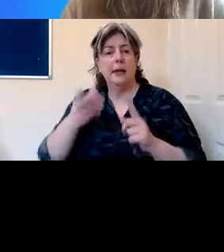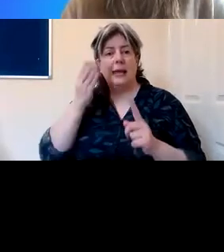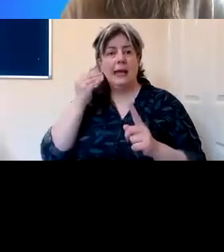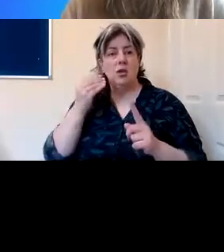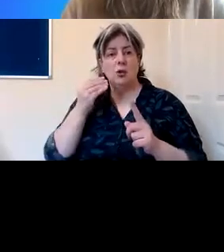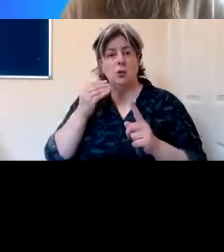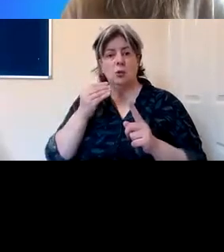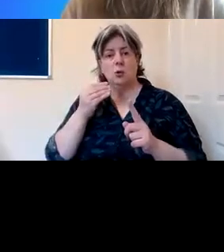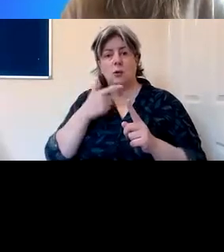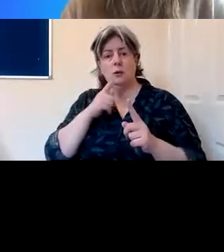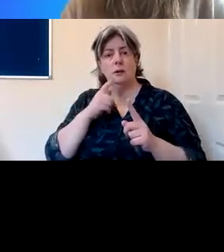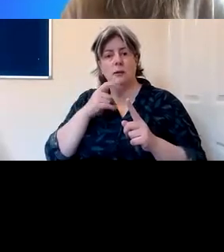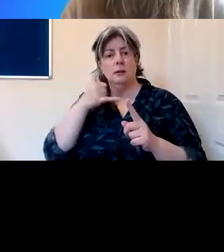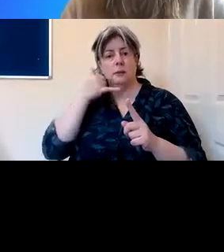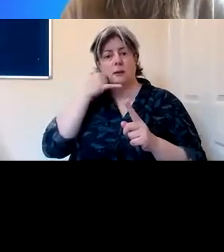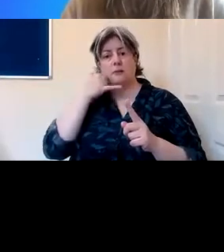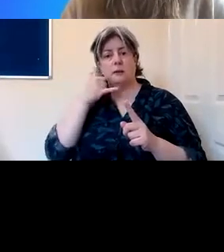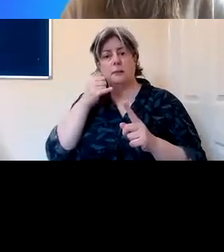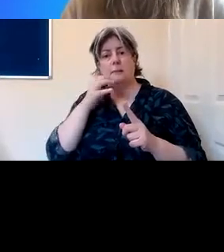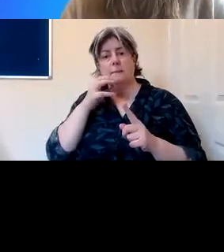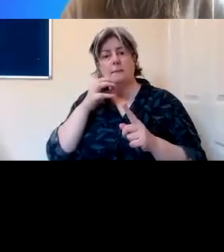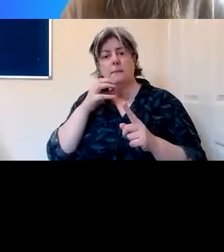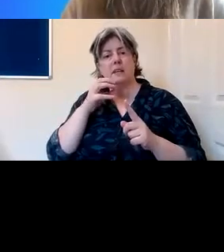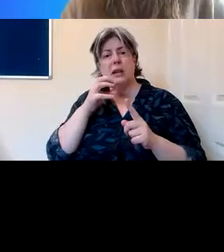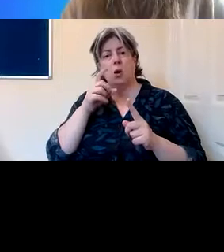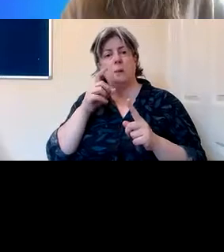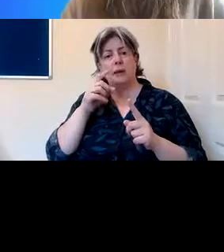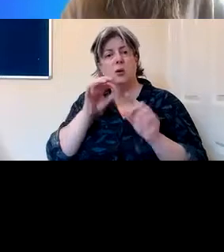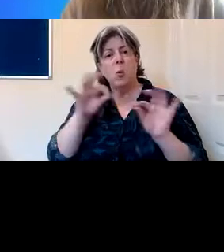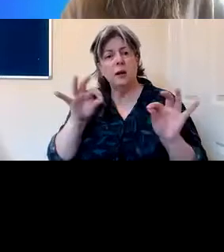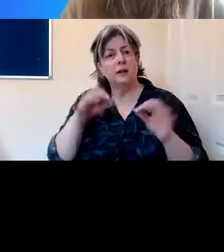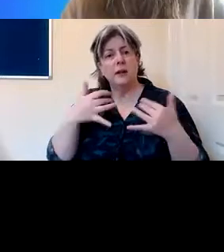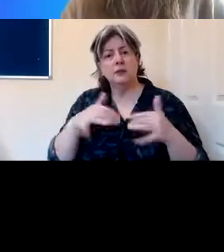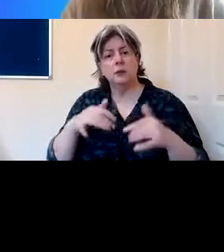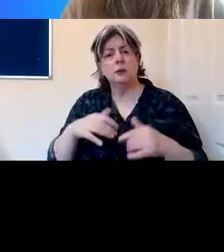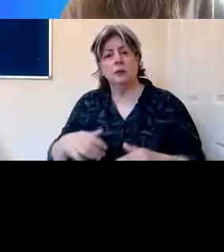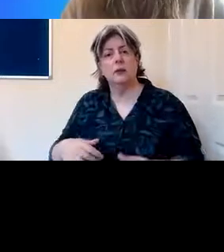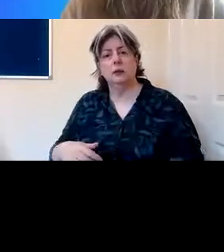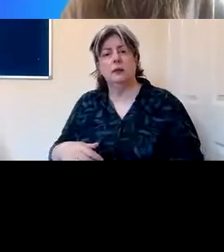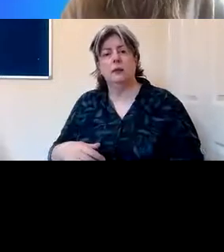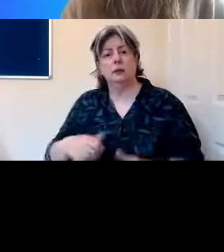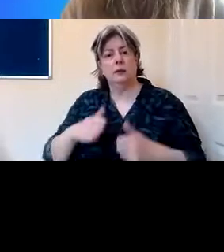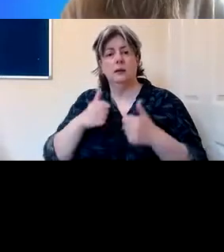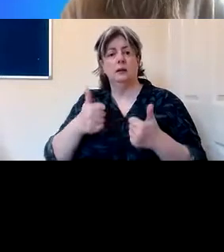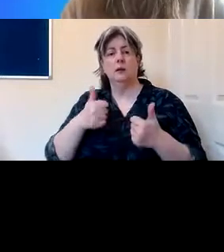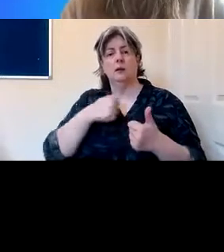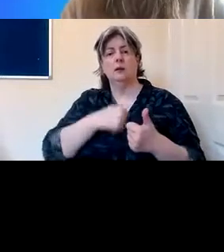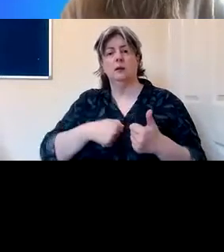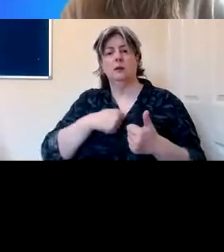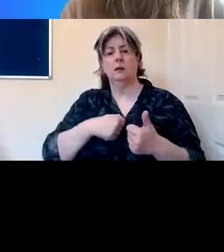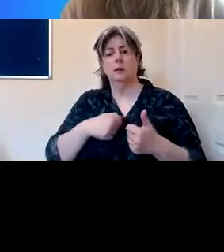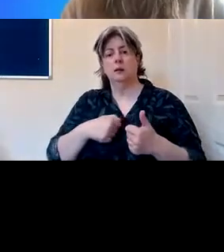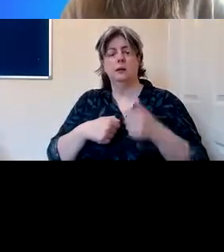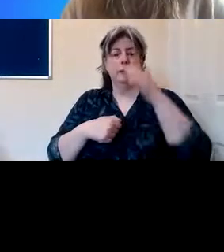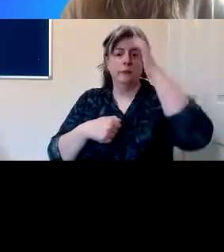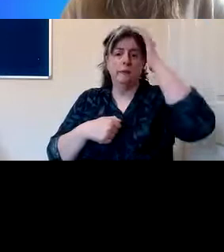who are listening on the phone are struggling a little bit. You're just coming across a little bit quiet, that's all. Okay, sorry. So I think this is a